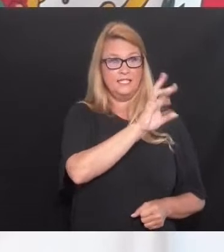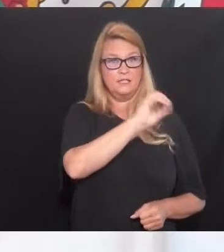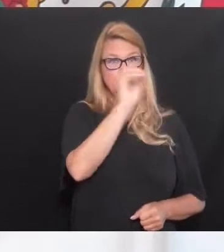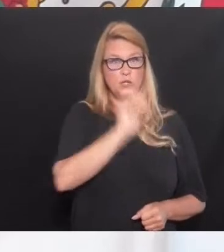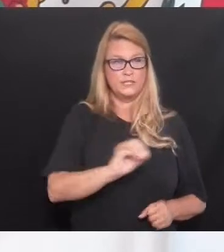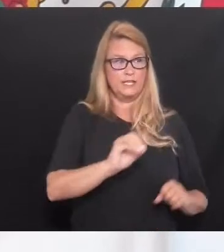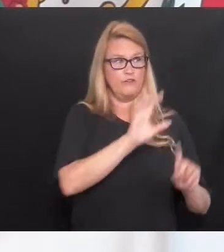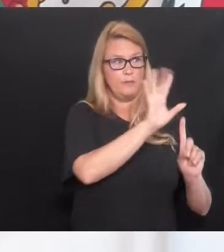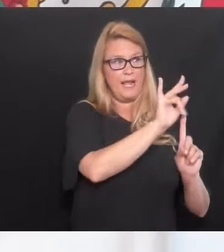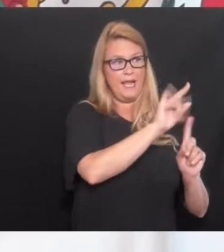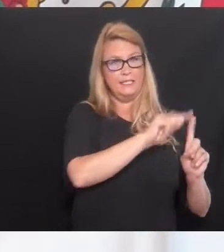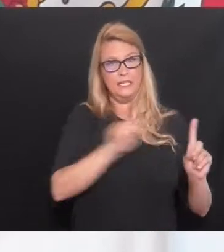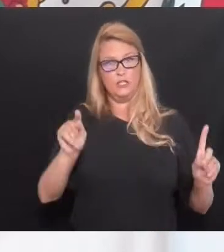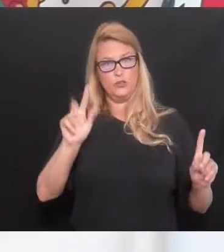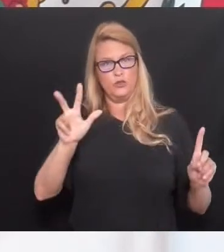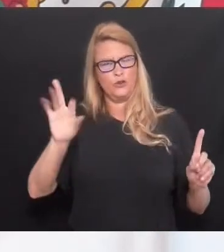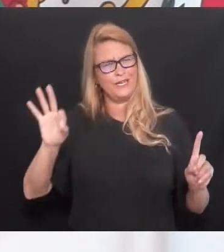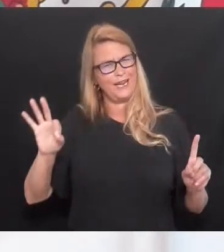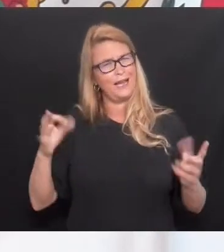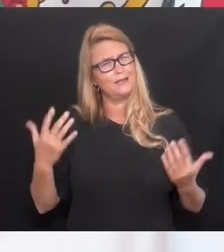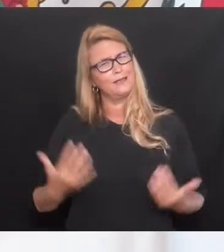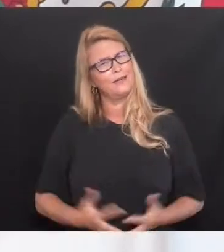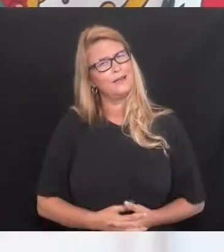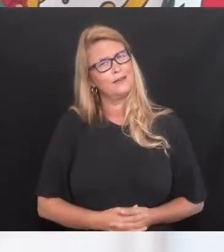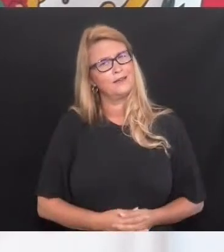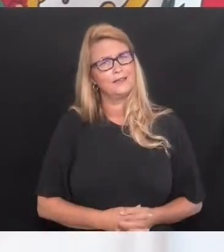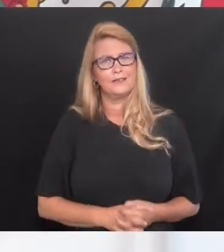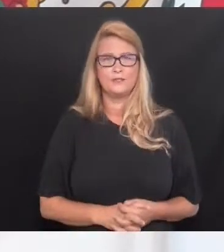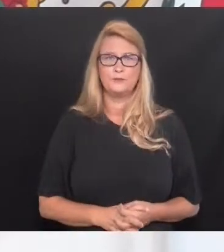36% of our 18 to 39-year-olds,